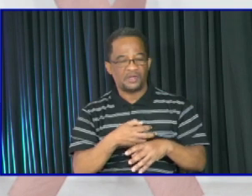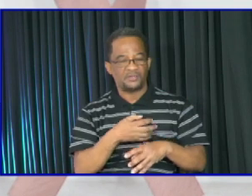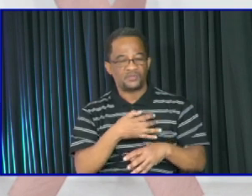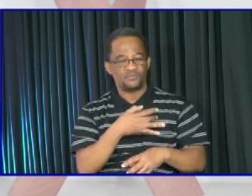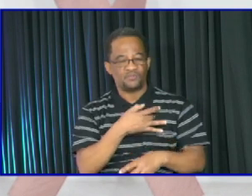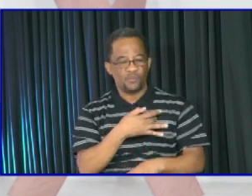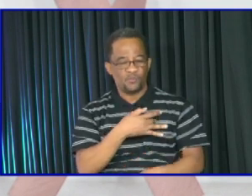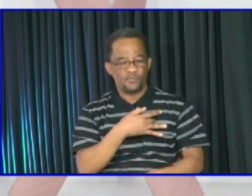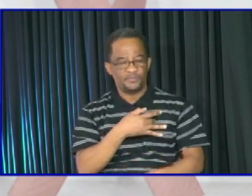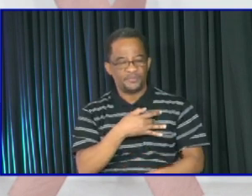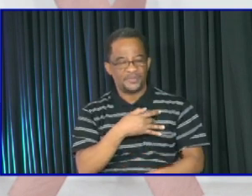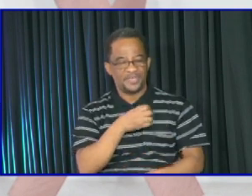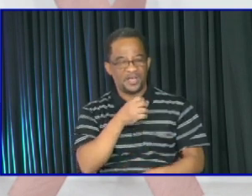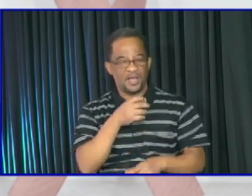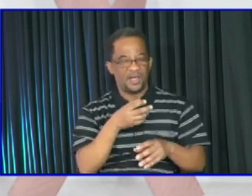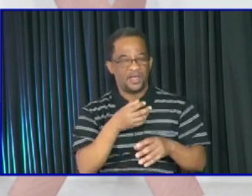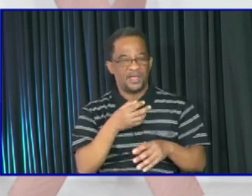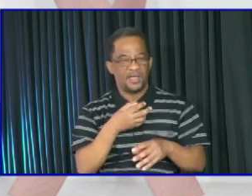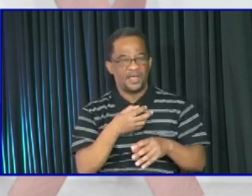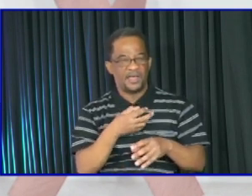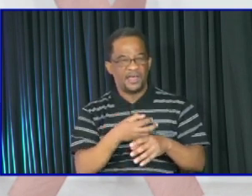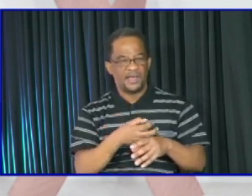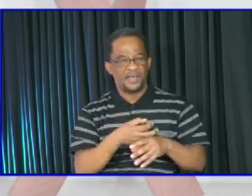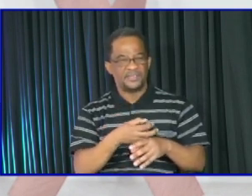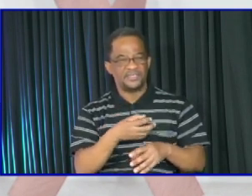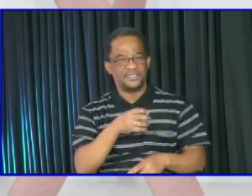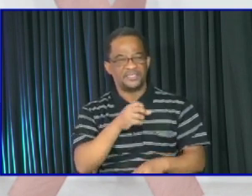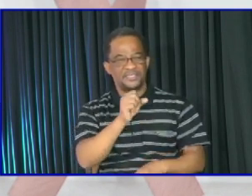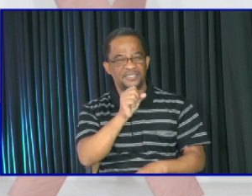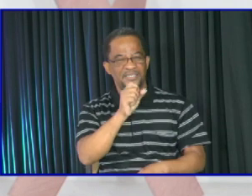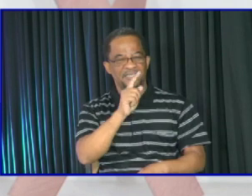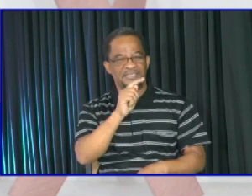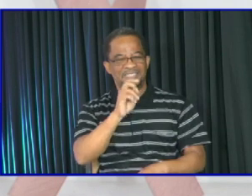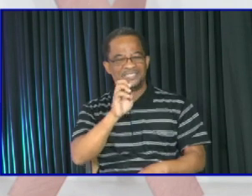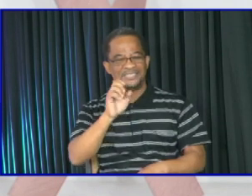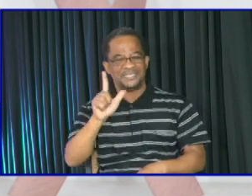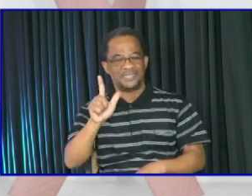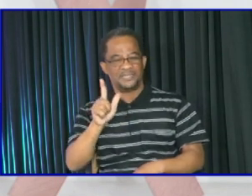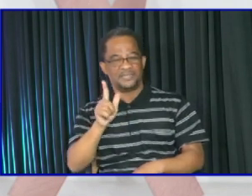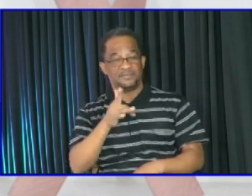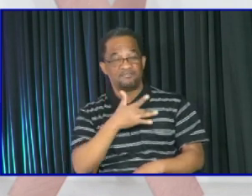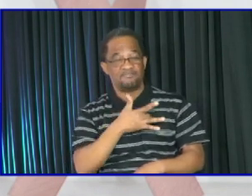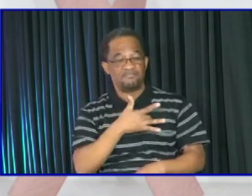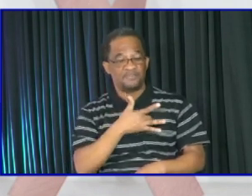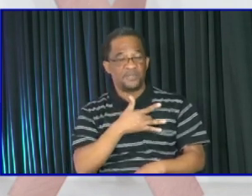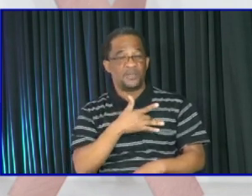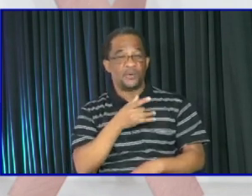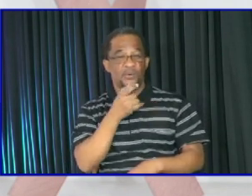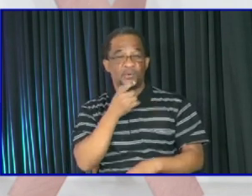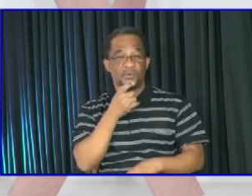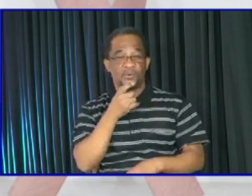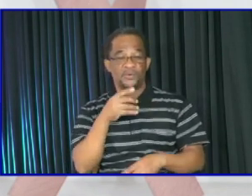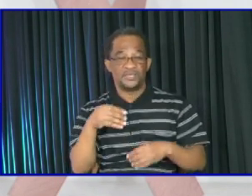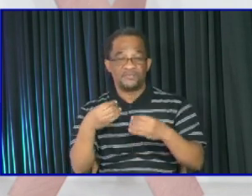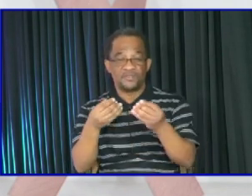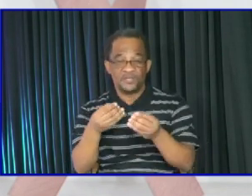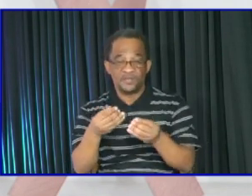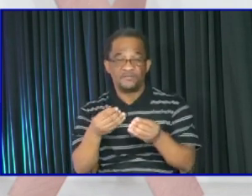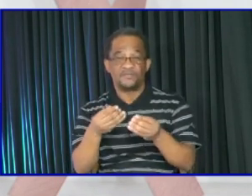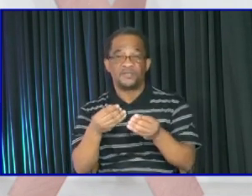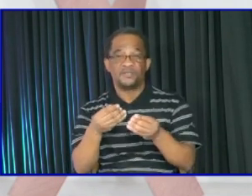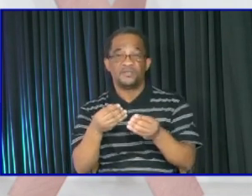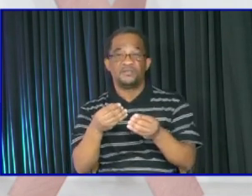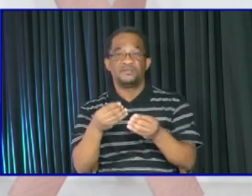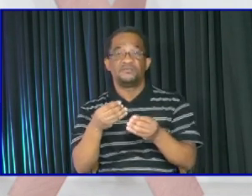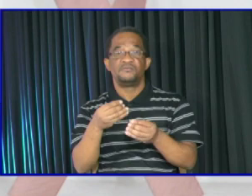hearts of individuals whose minds can be changed, who you have gifted with the power of